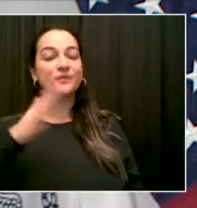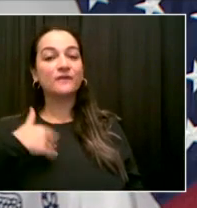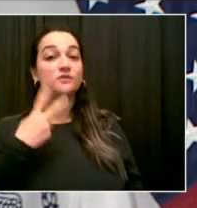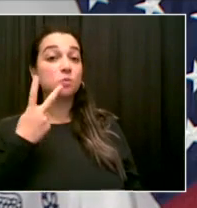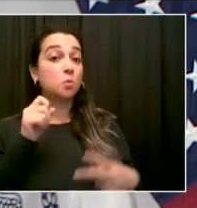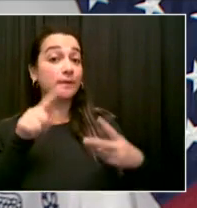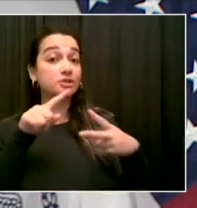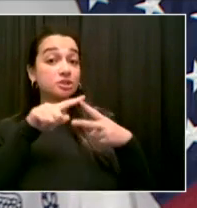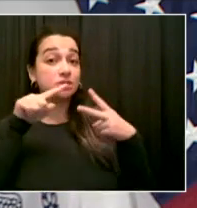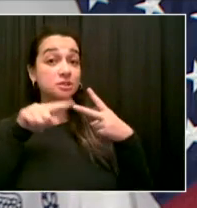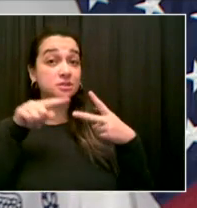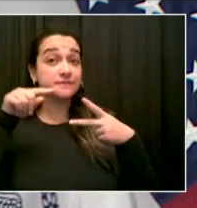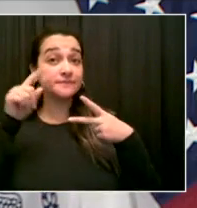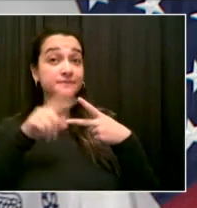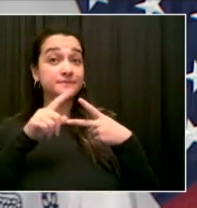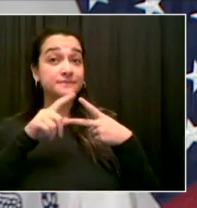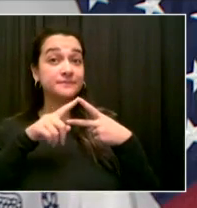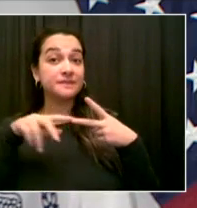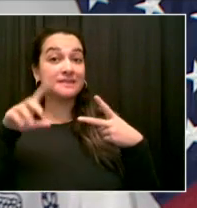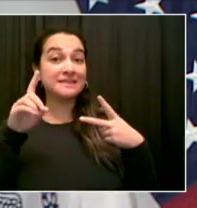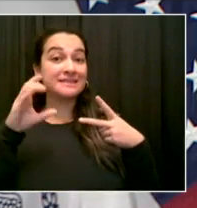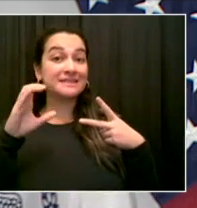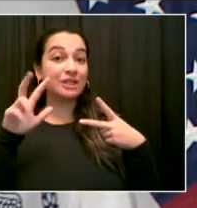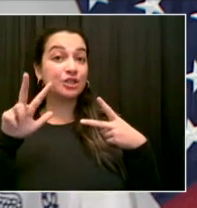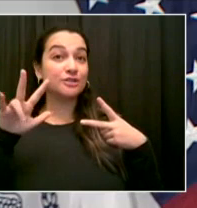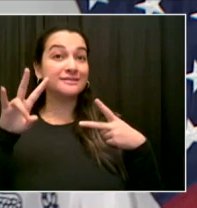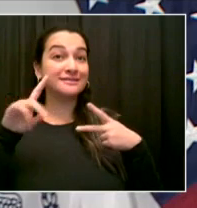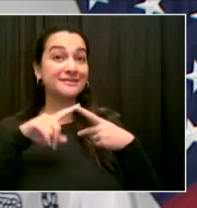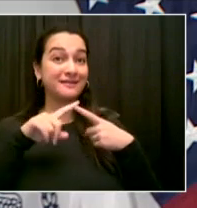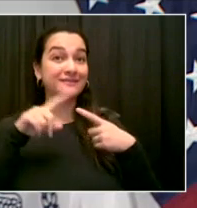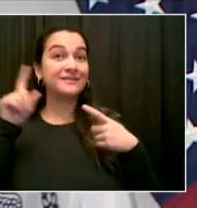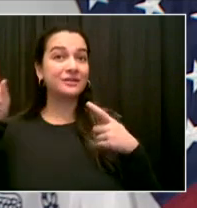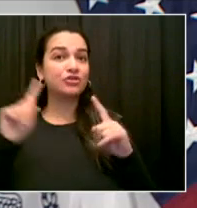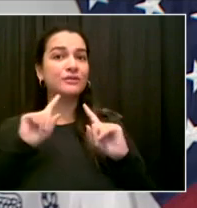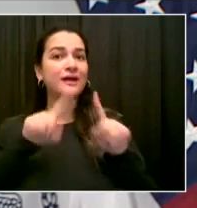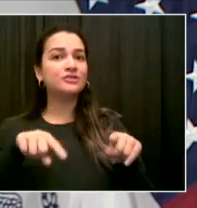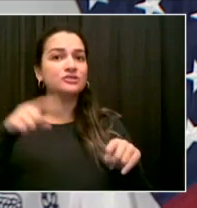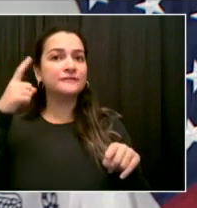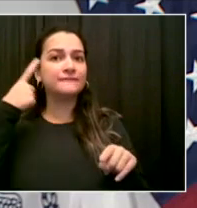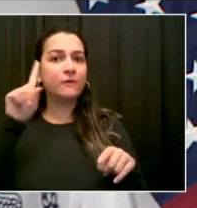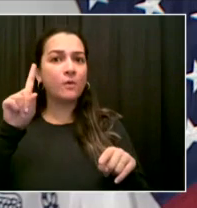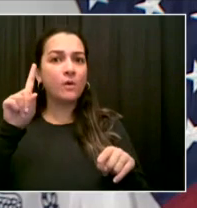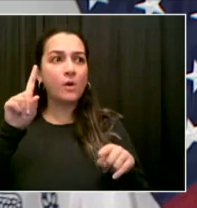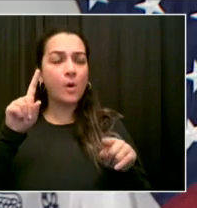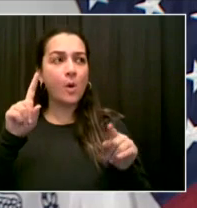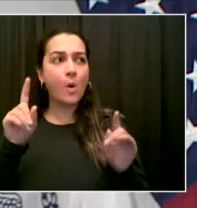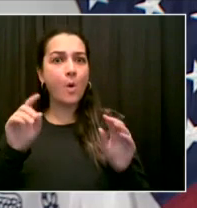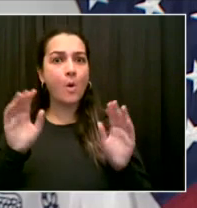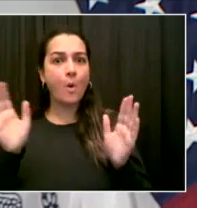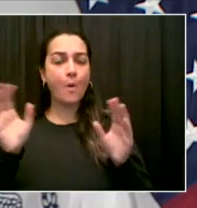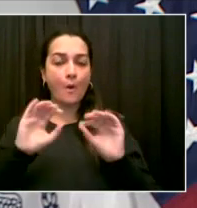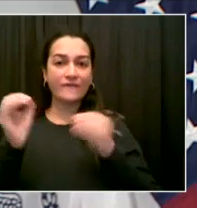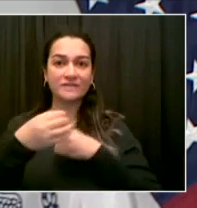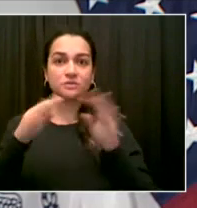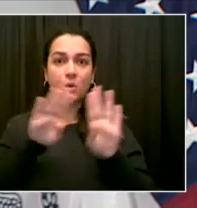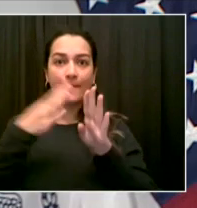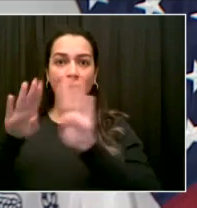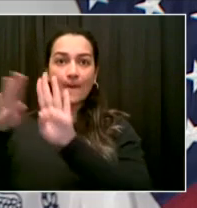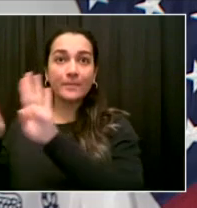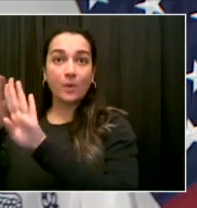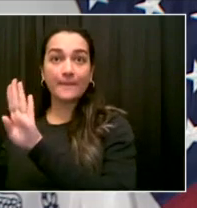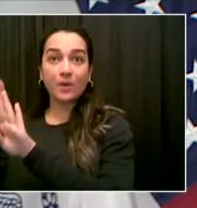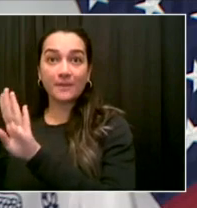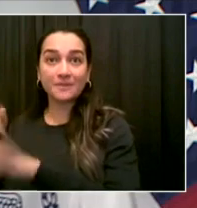reopening today. Henry Garrido saying that this has been haphazard, that there's inconsistency across the